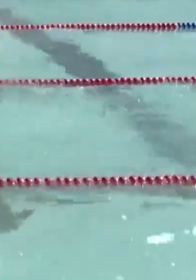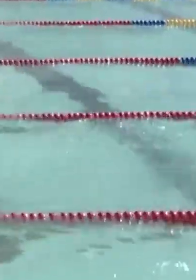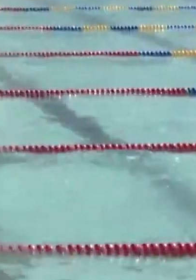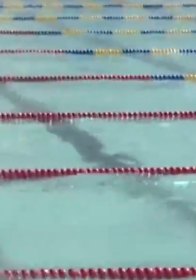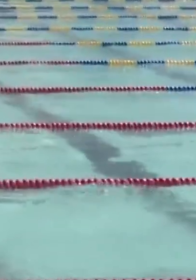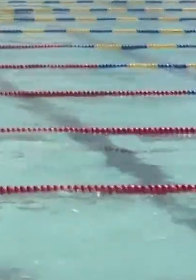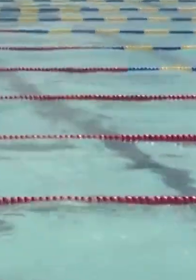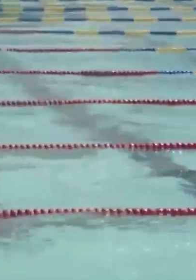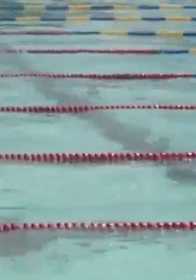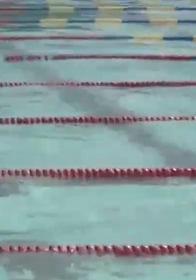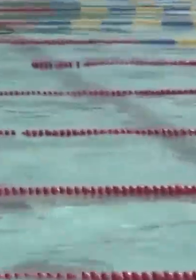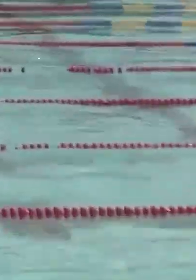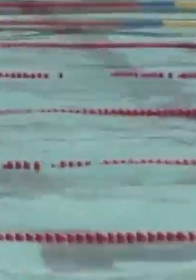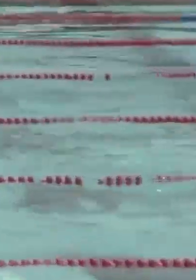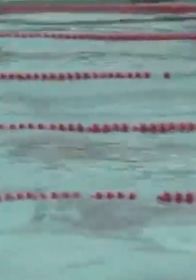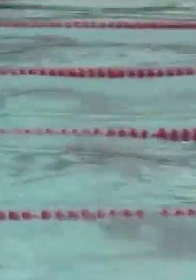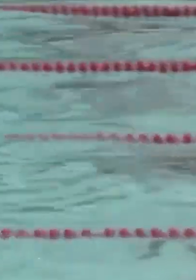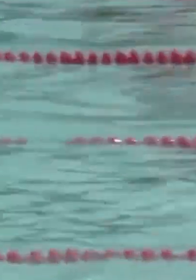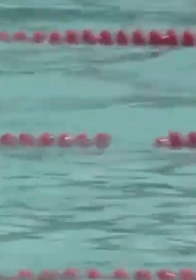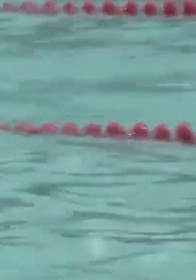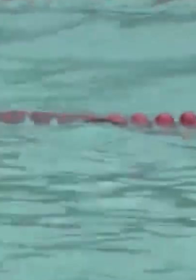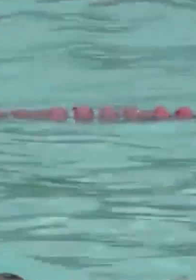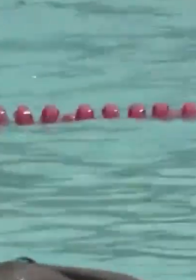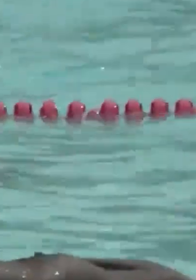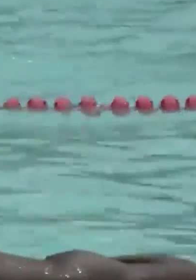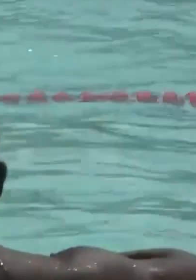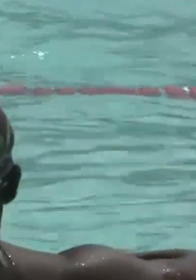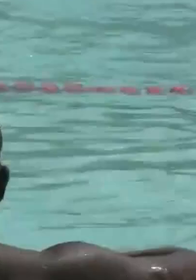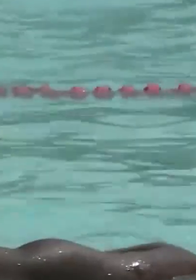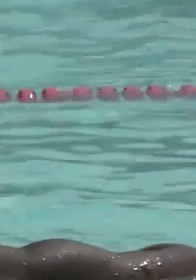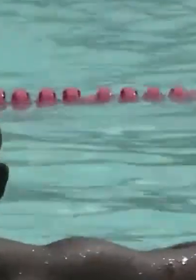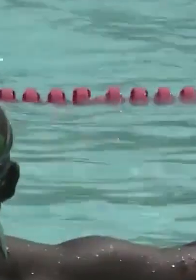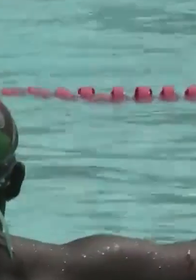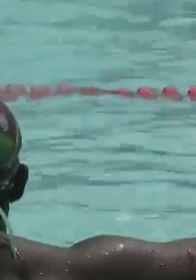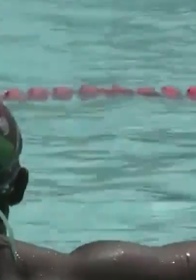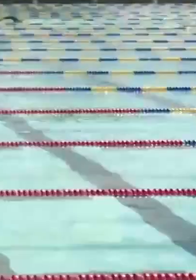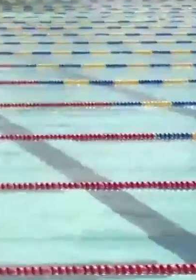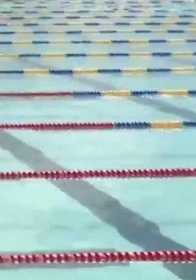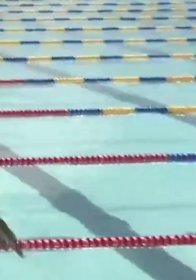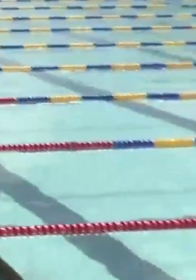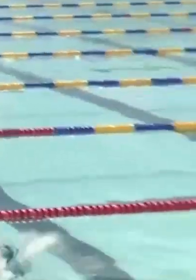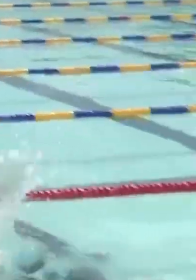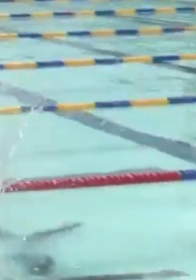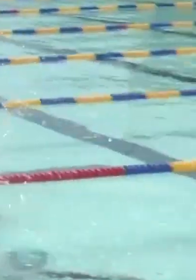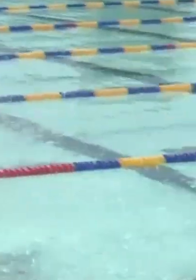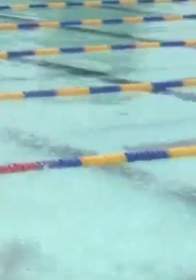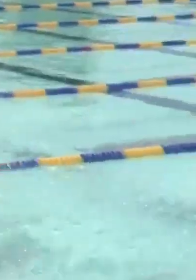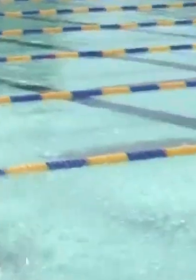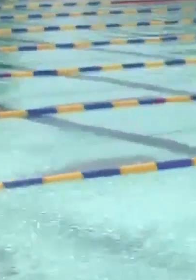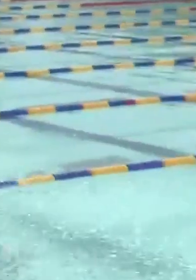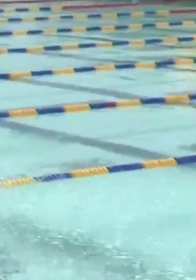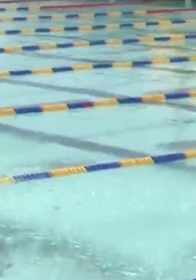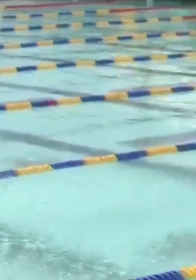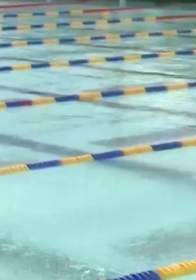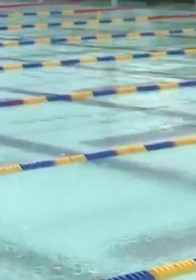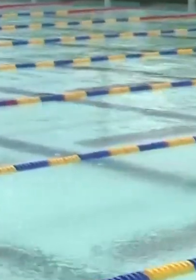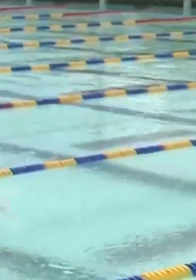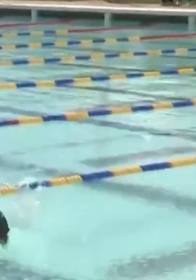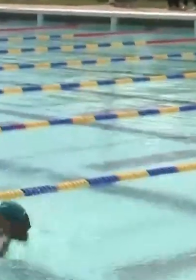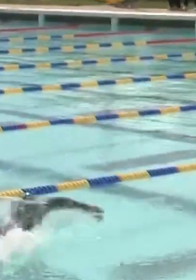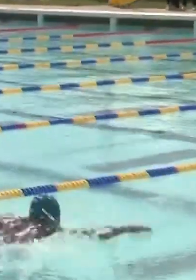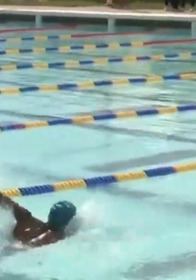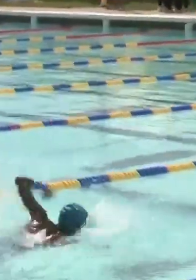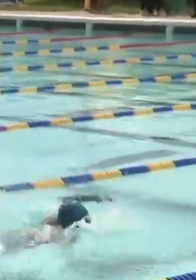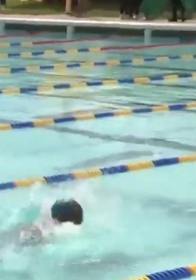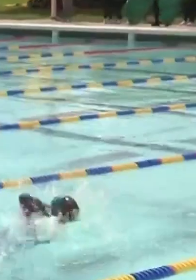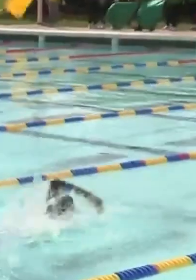the Red Raptors' Elijah's Daniel 32.78. The next section was not as quick, but definitely